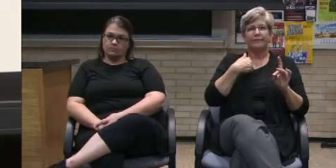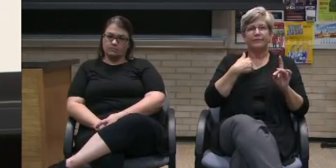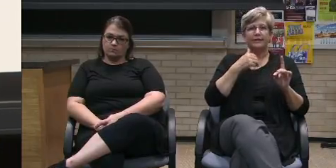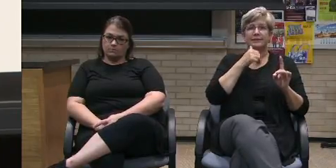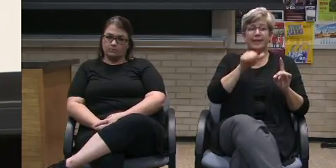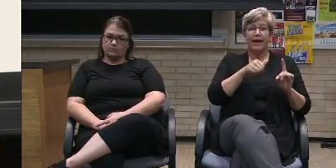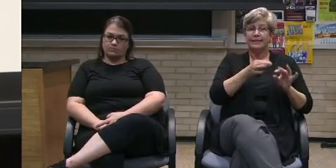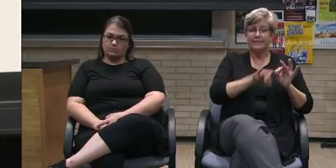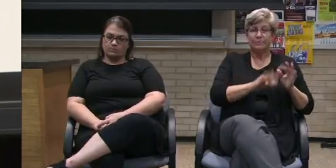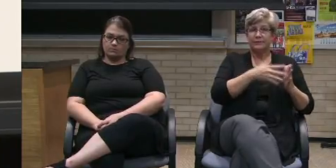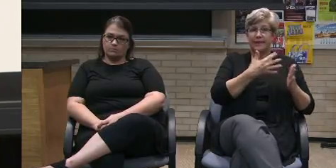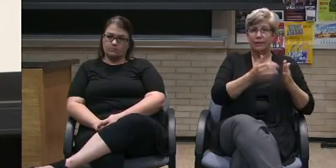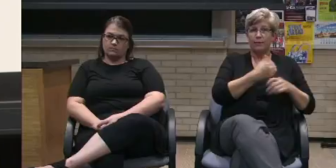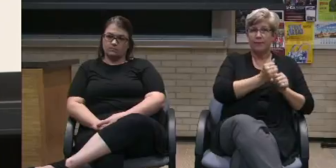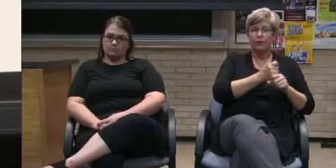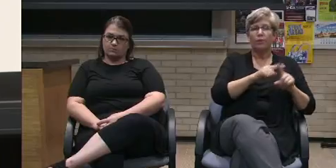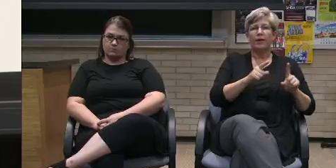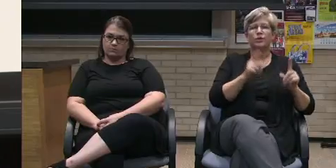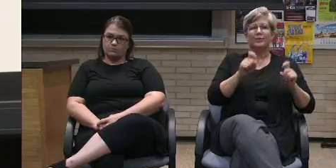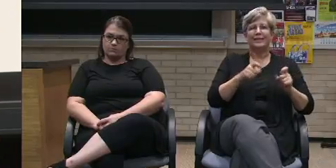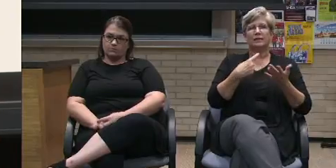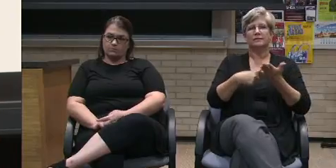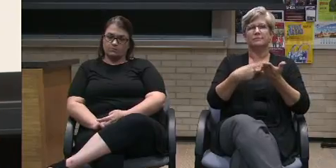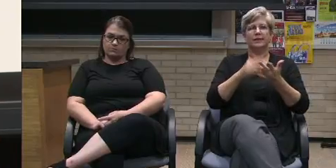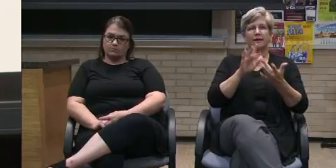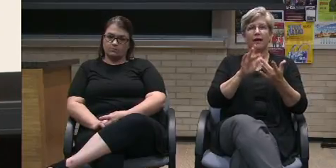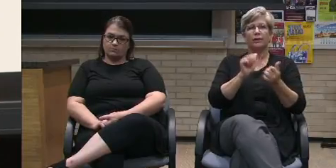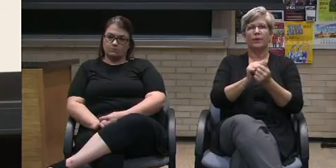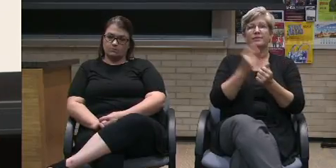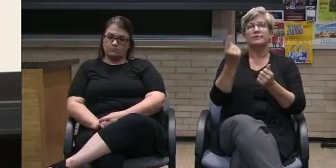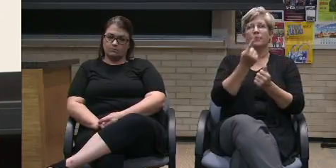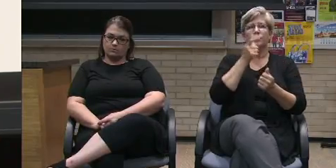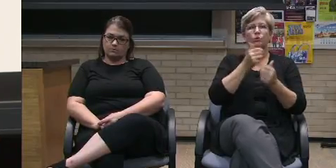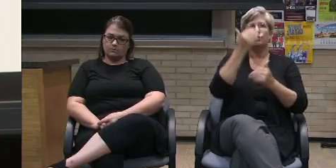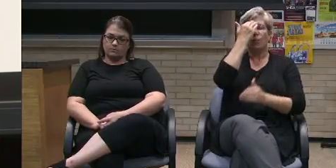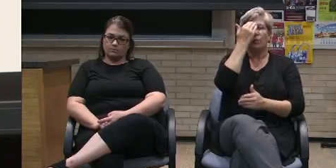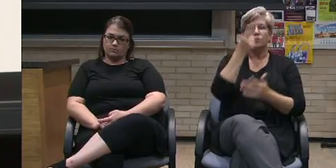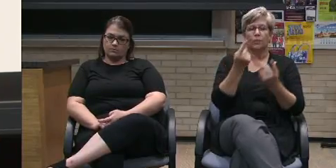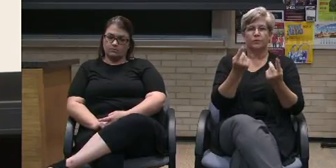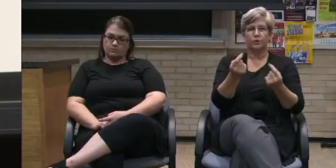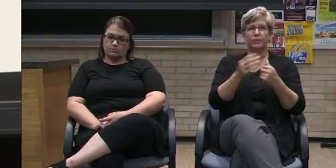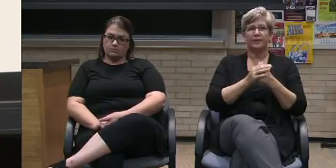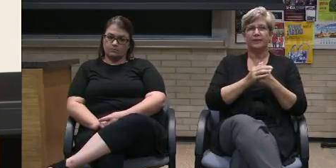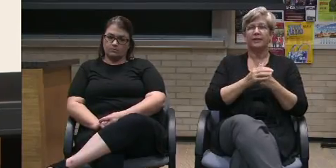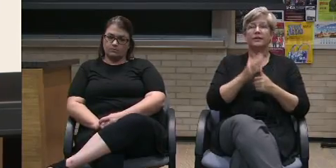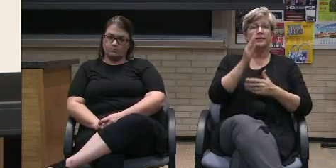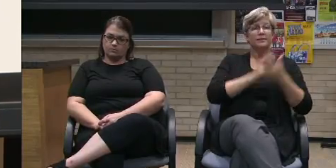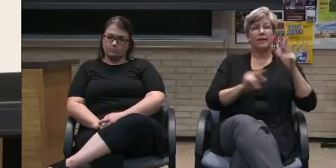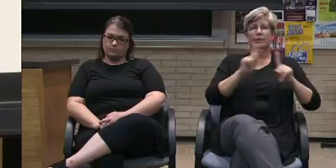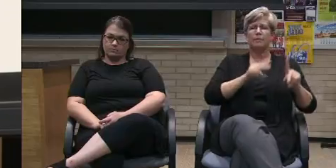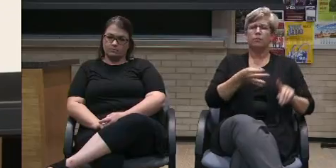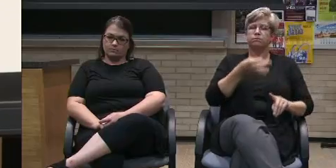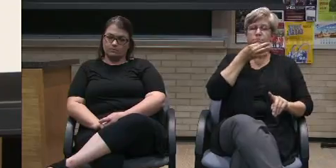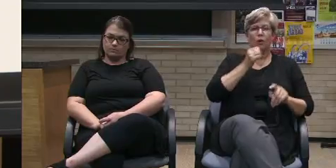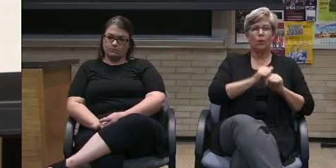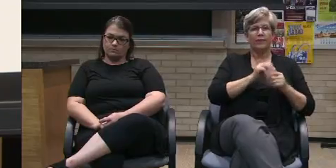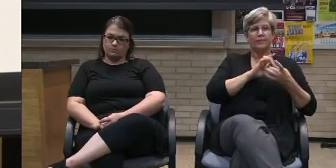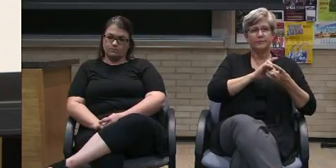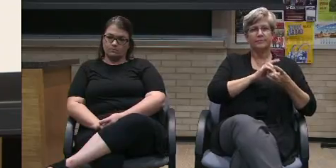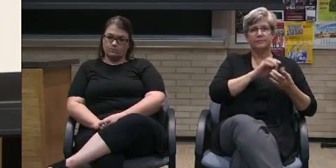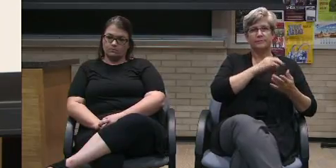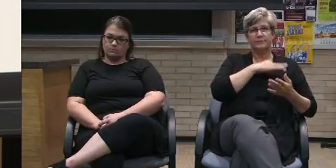can lead to success beyond building a schedule. And we know colleagues who do that amazingly well. And we also may have a sense of a